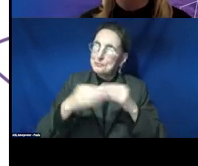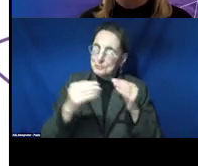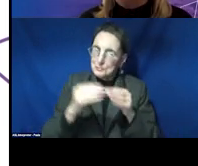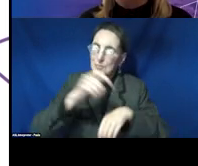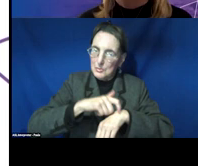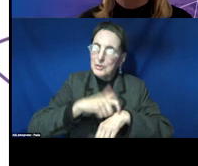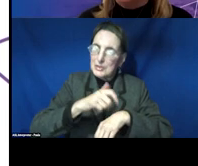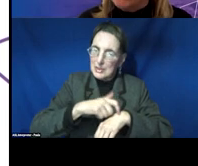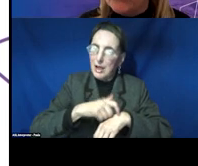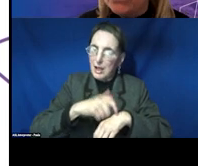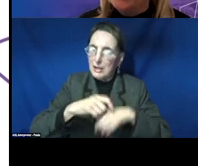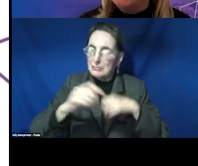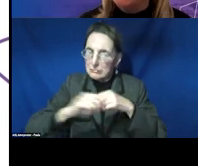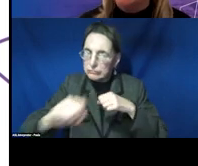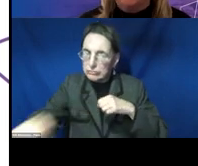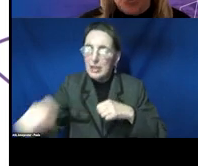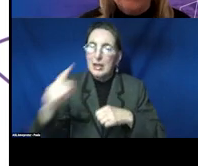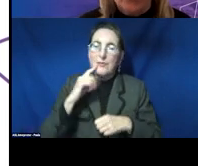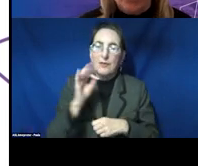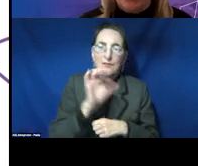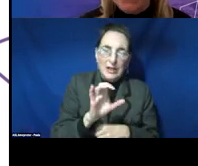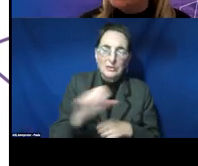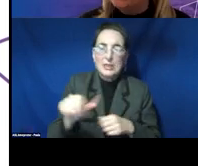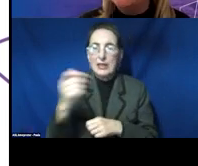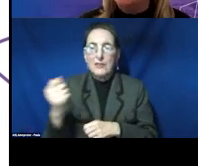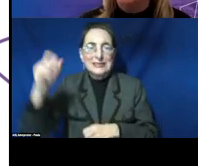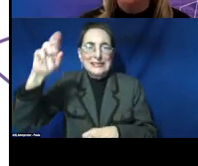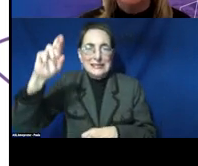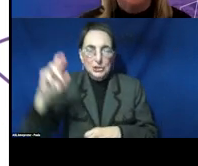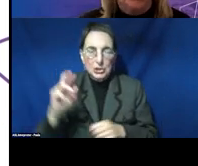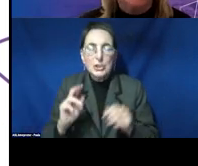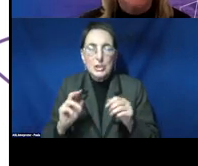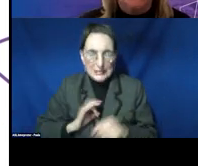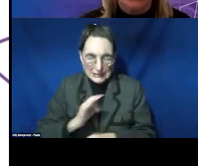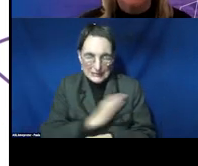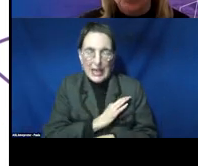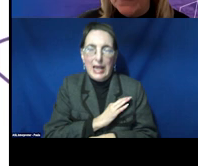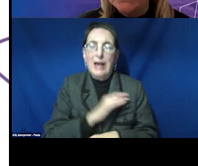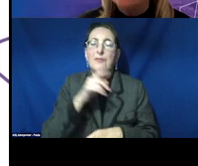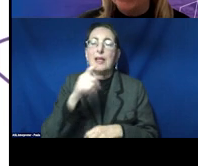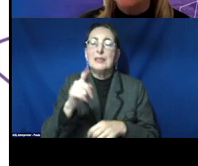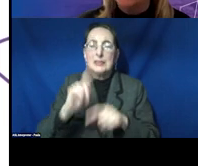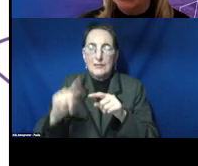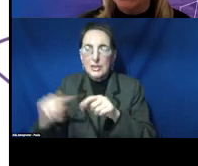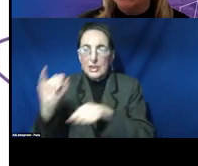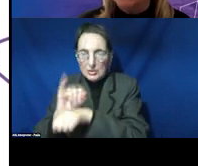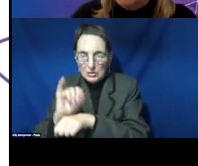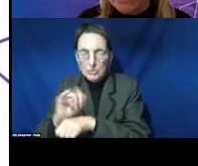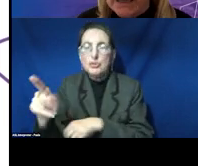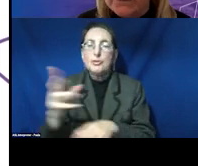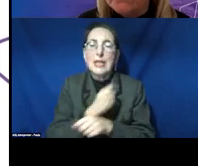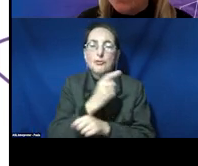faculty, other senior personnel on at your institutions and organizations ready for this